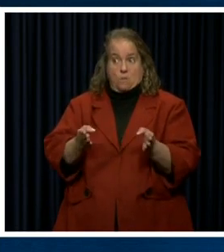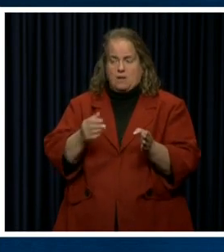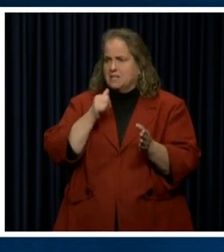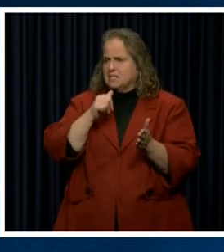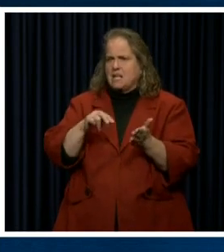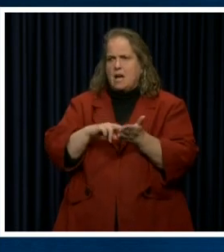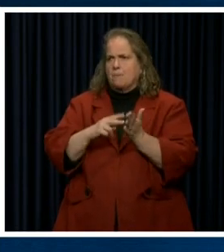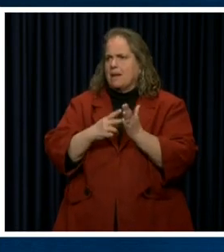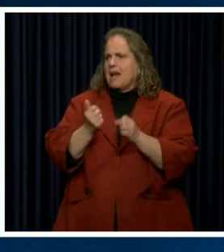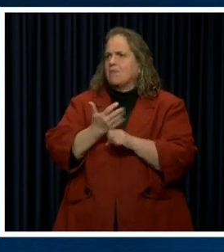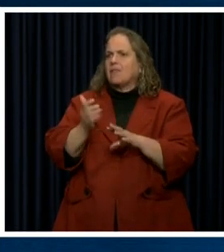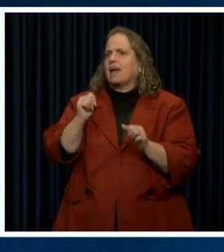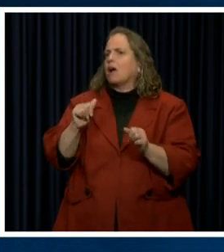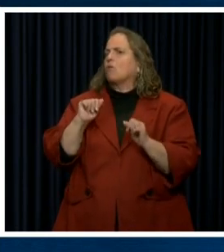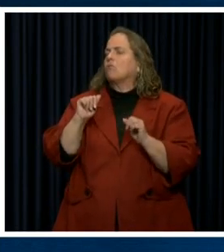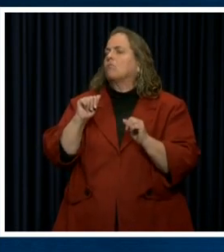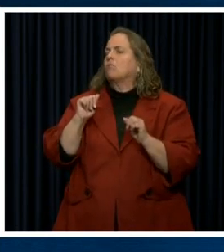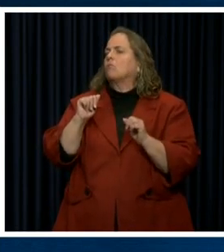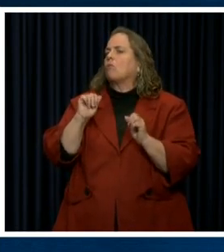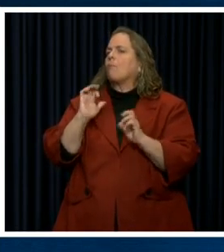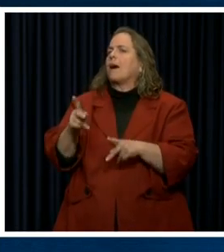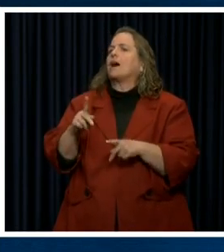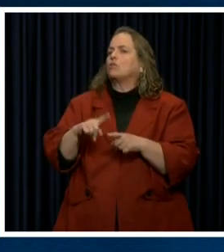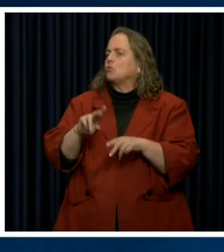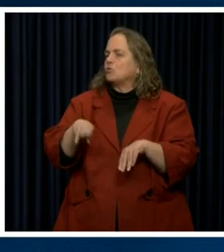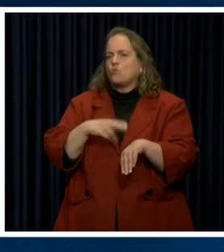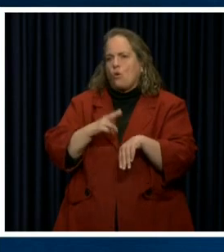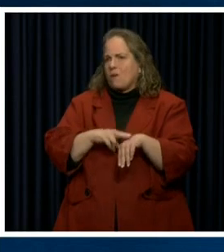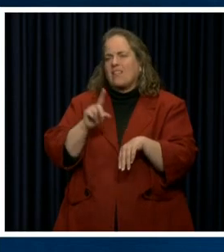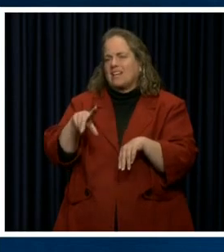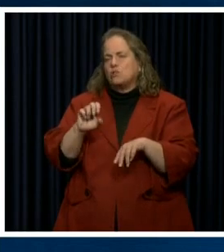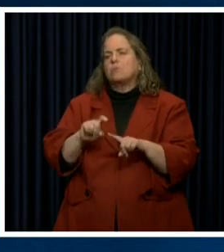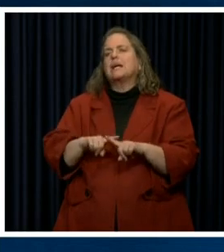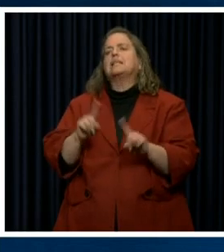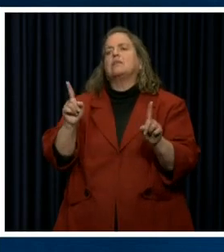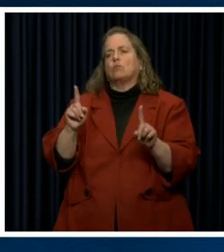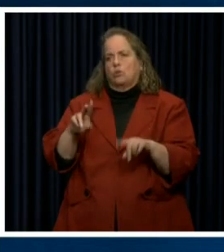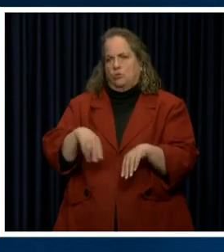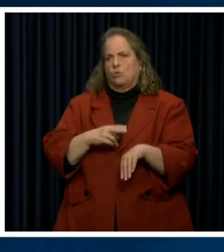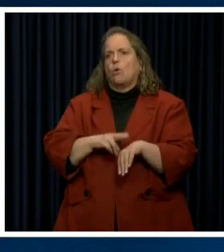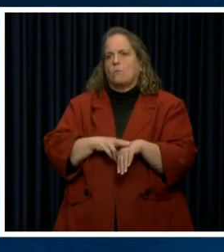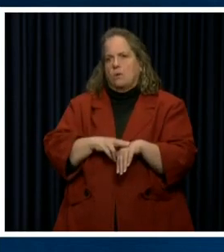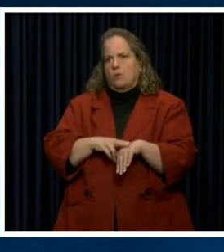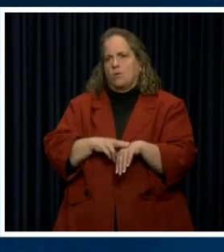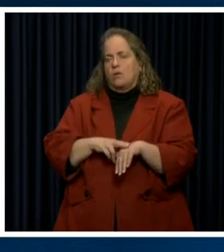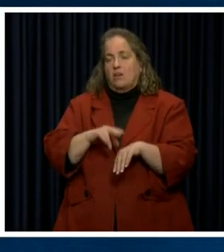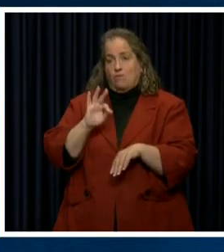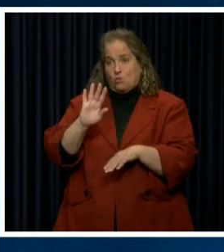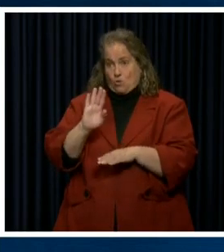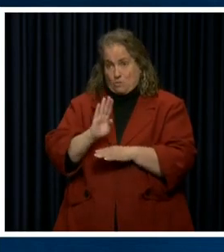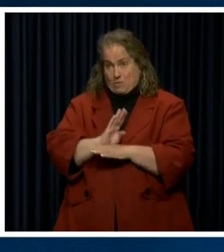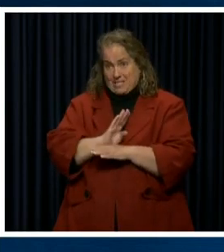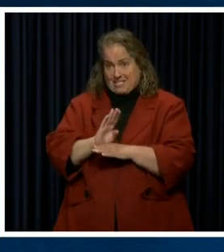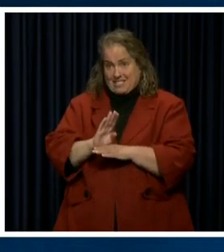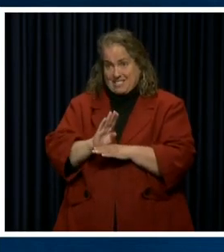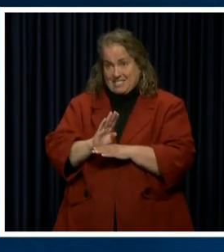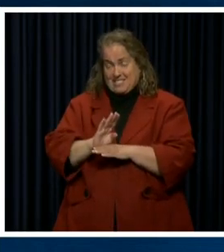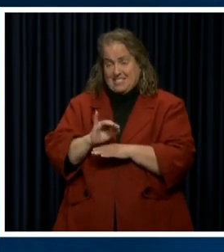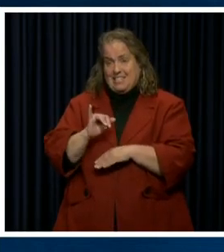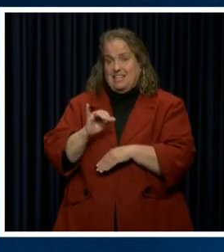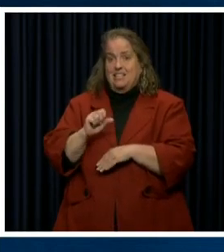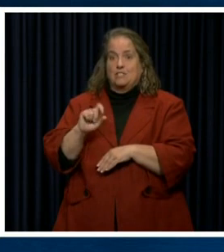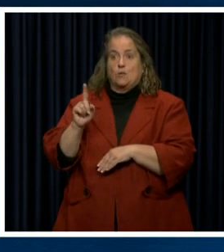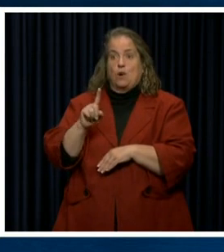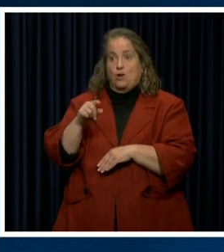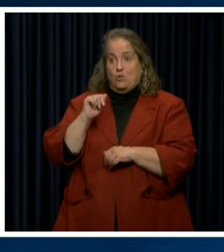can go back to normal. They've got to be a very different normal. If your business is one where you